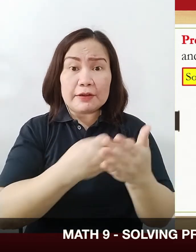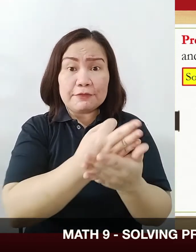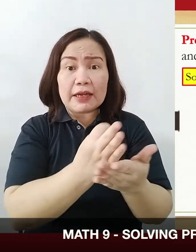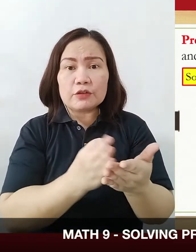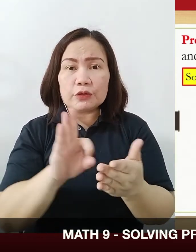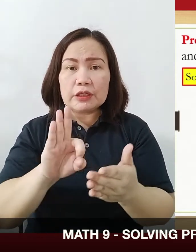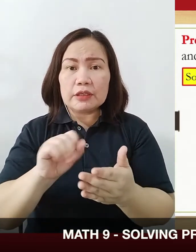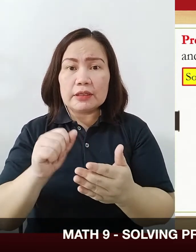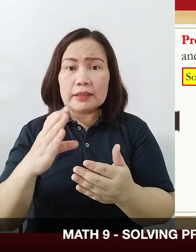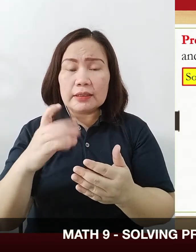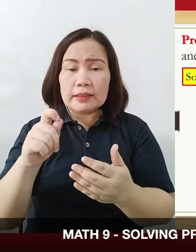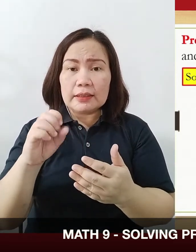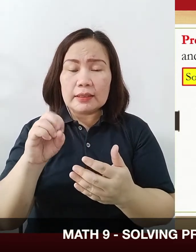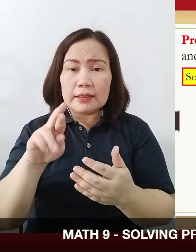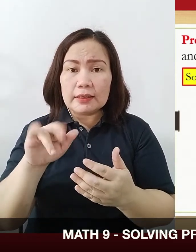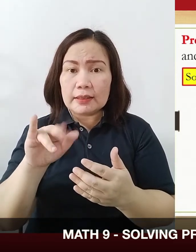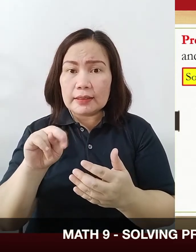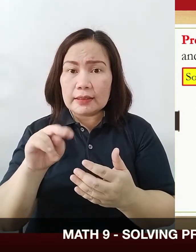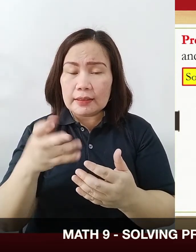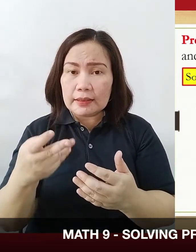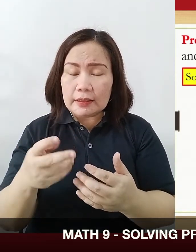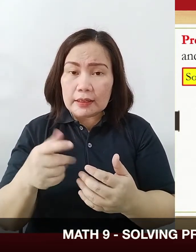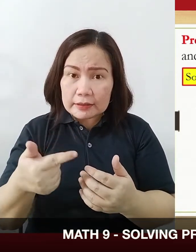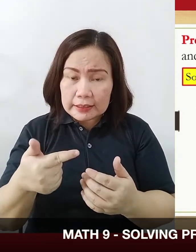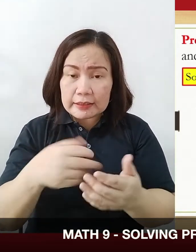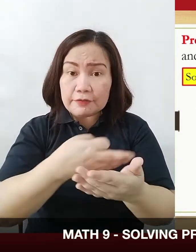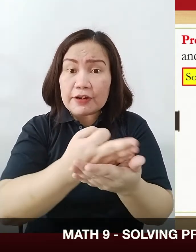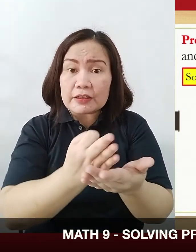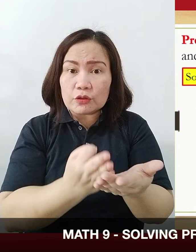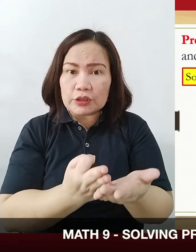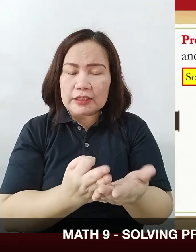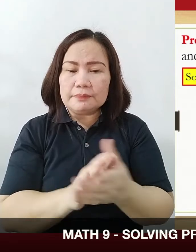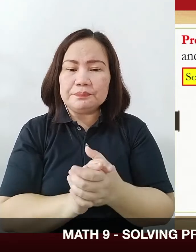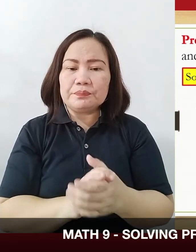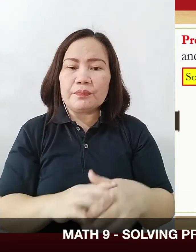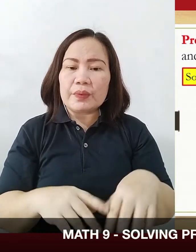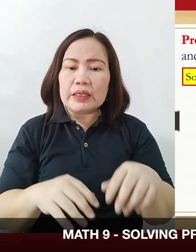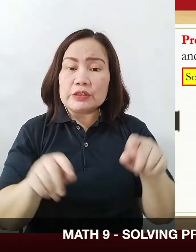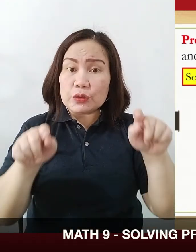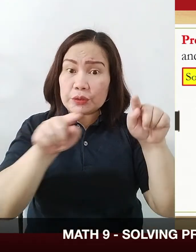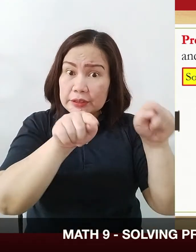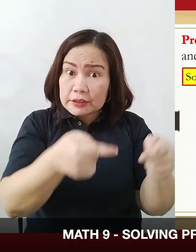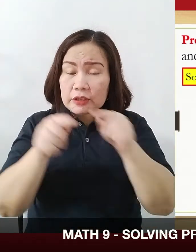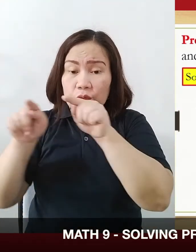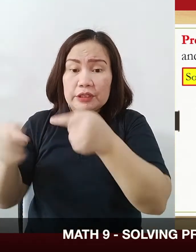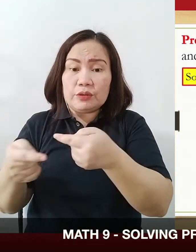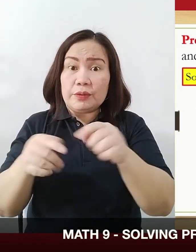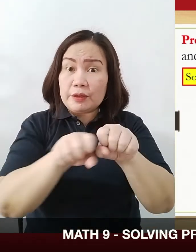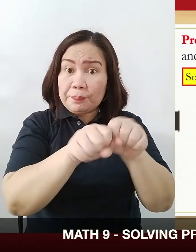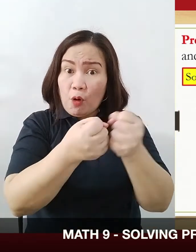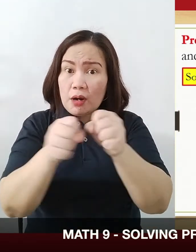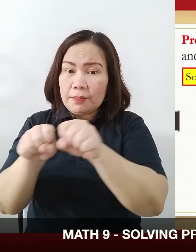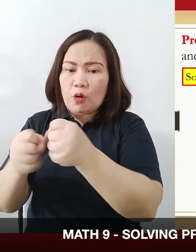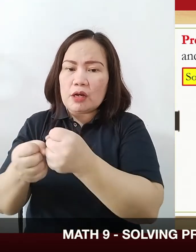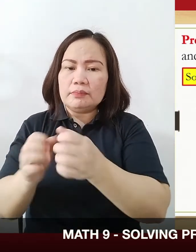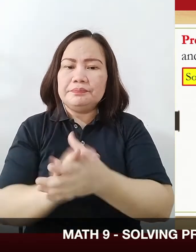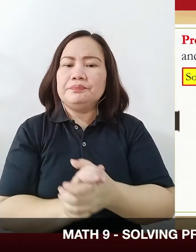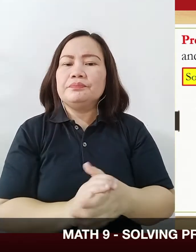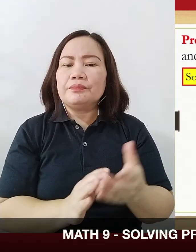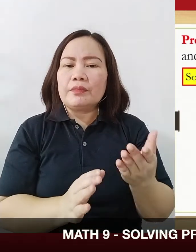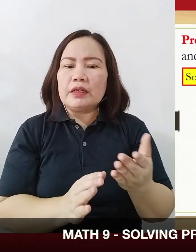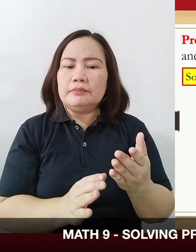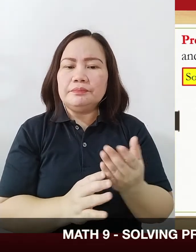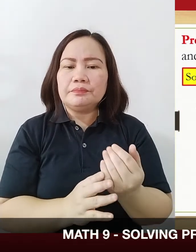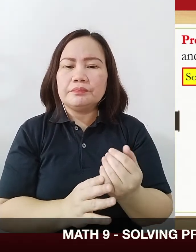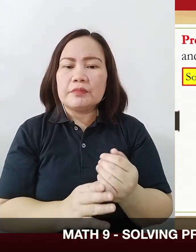by factoring. Okay? Or i-solve by factoring. So, x squared minus 12x plus 27,